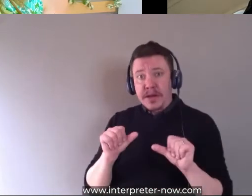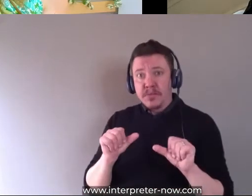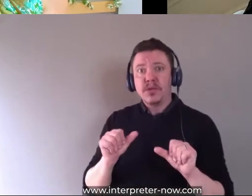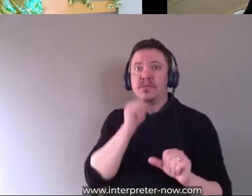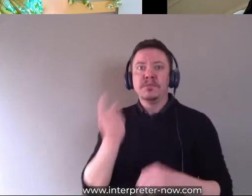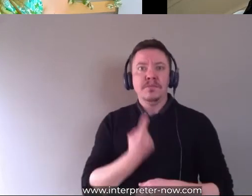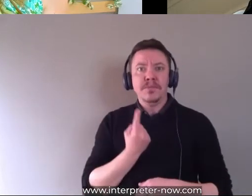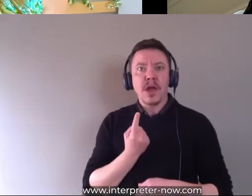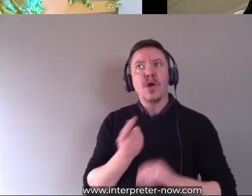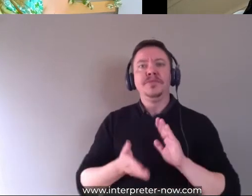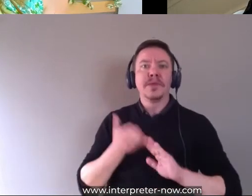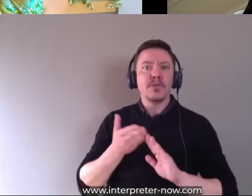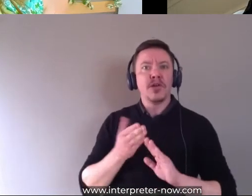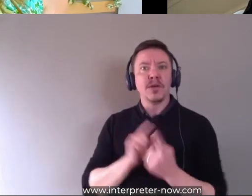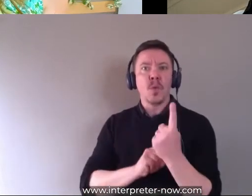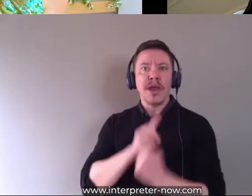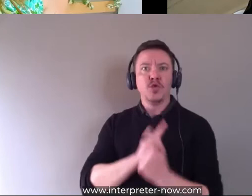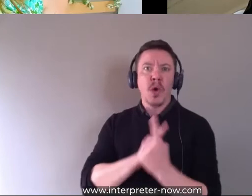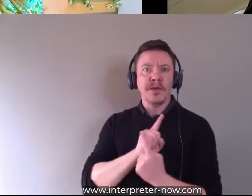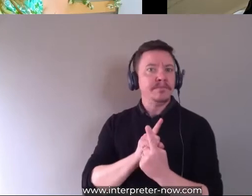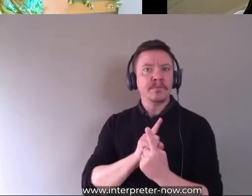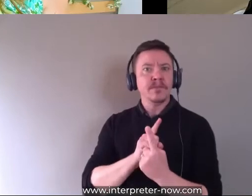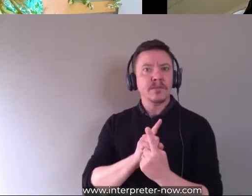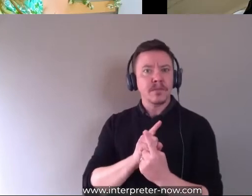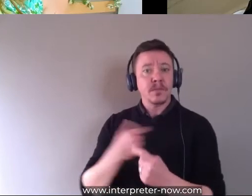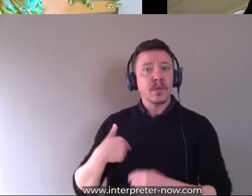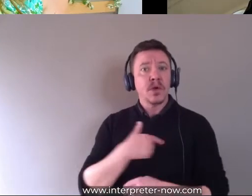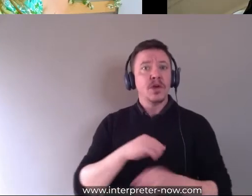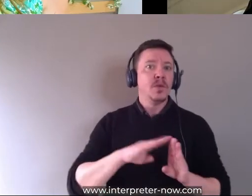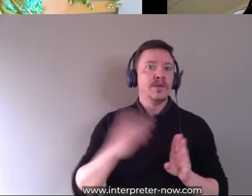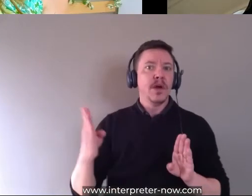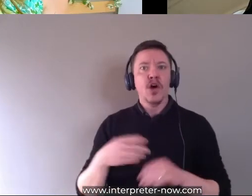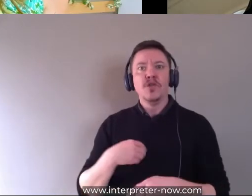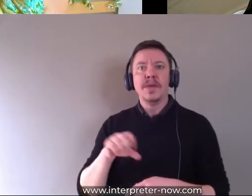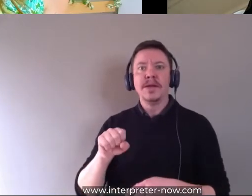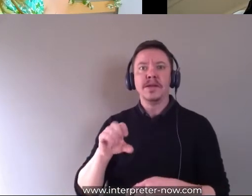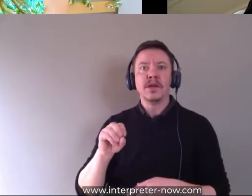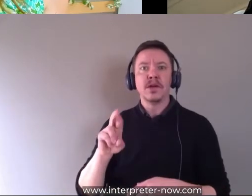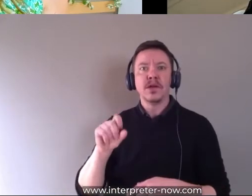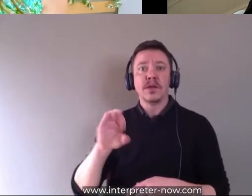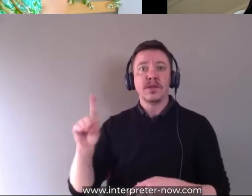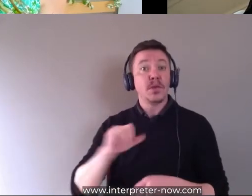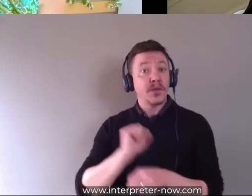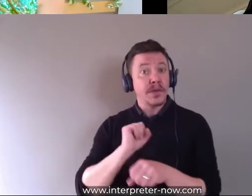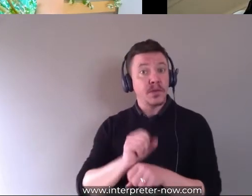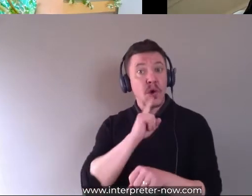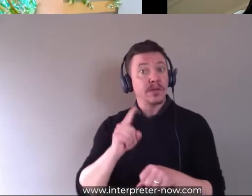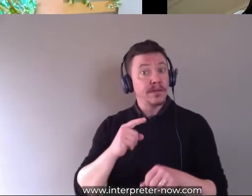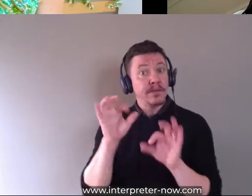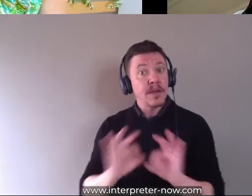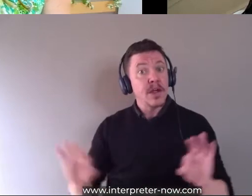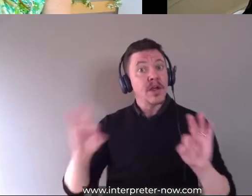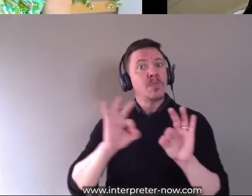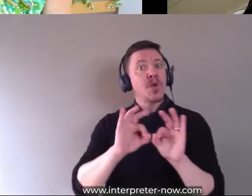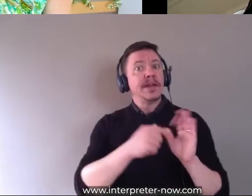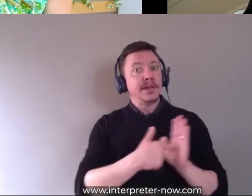in the one-to-one mode, we've open sourced this work. And so something that's very, very important to us is sharing our